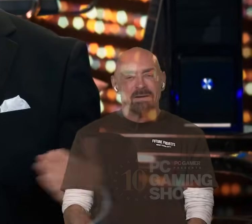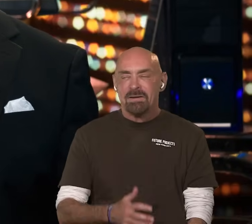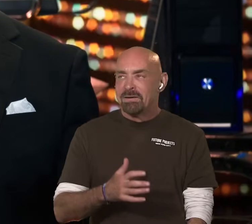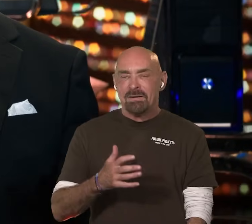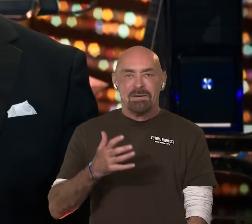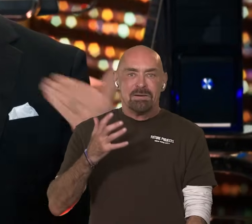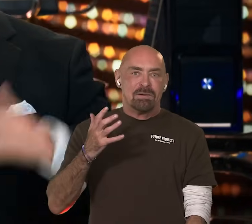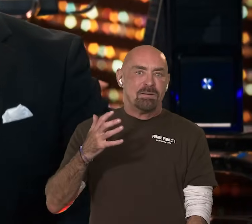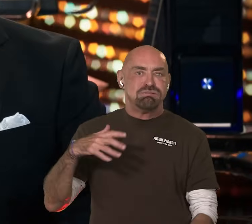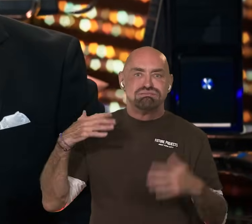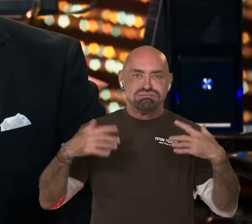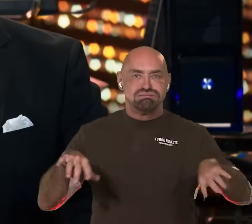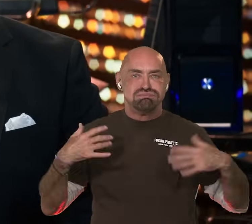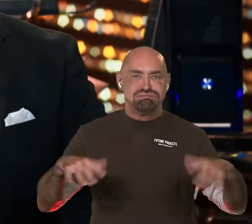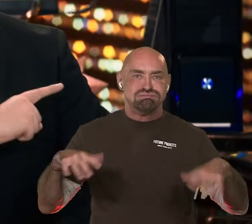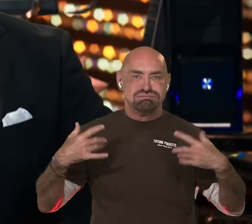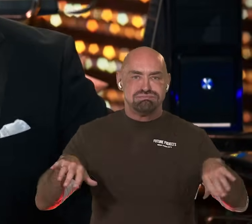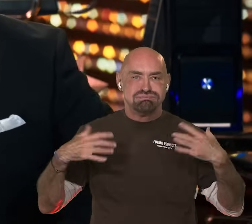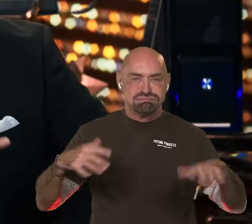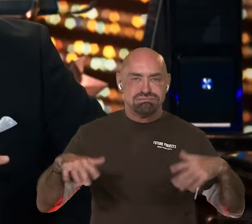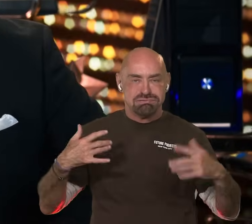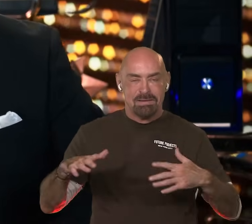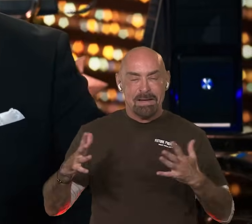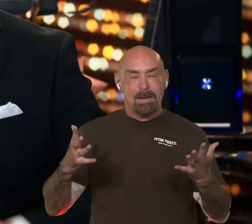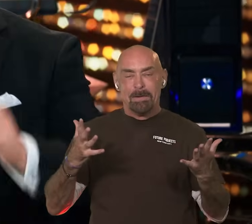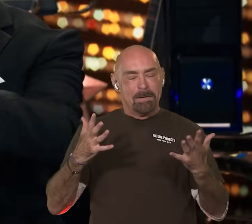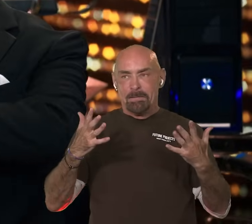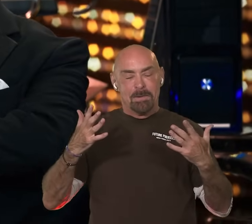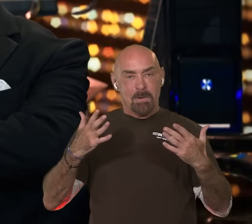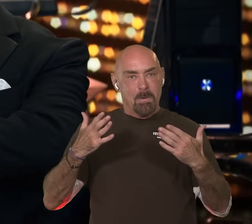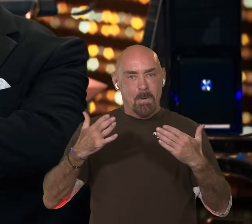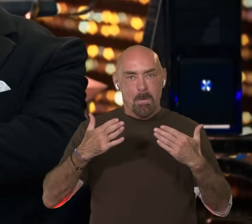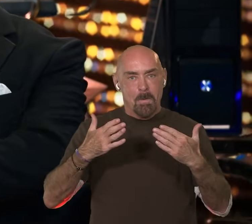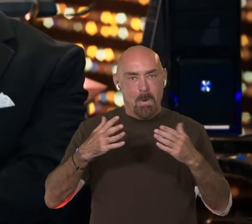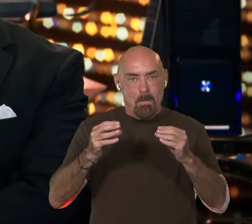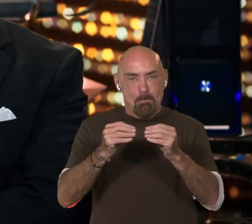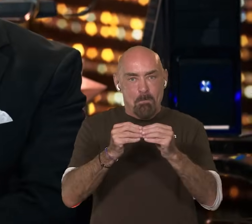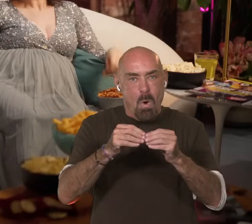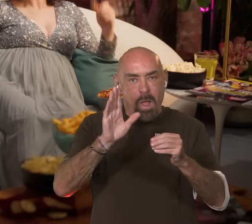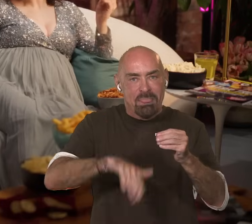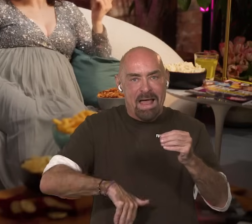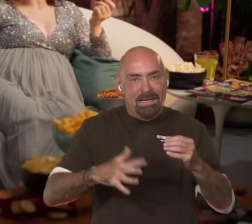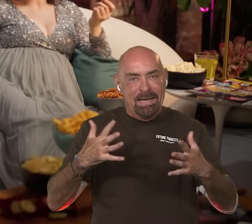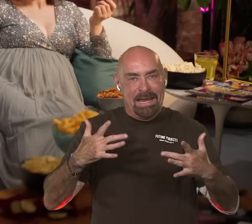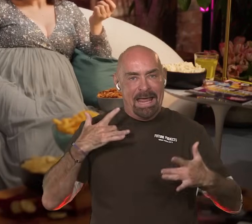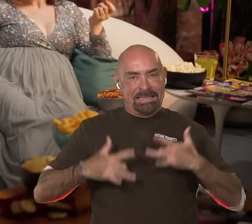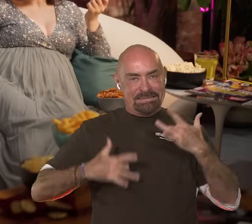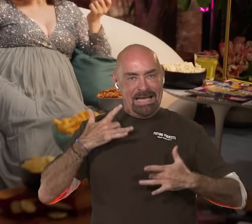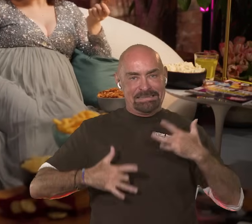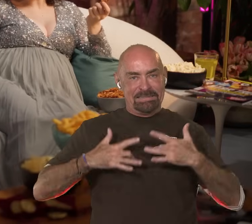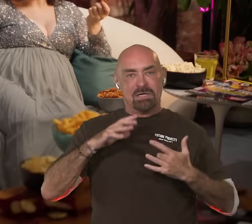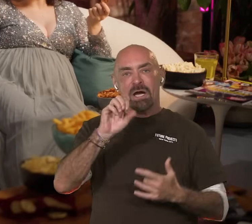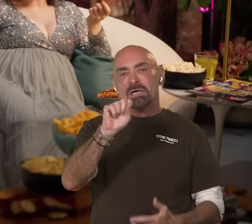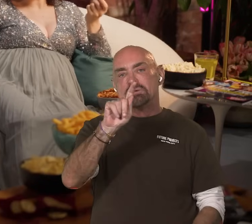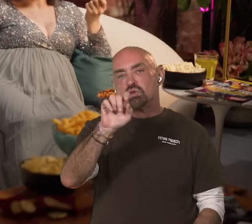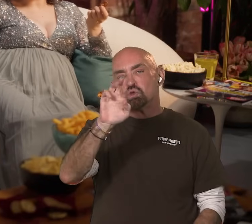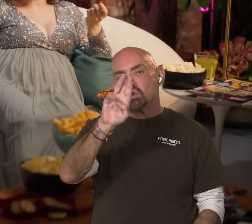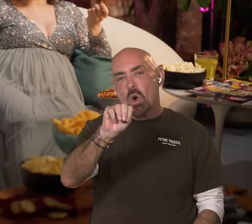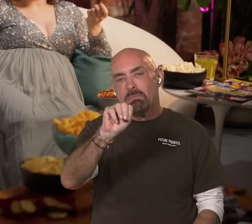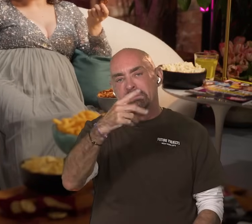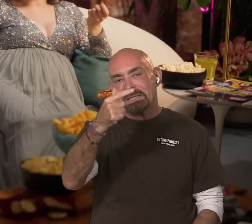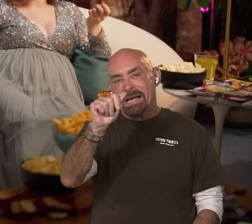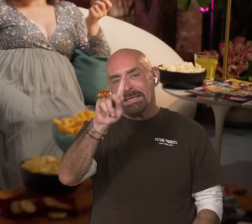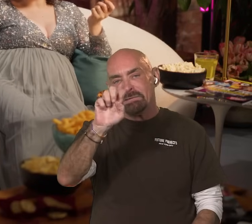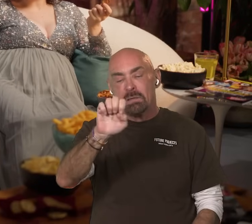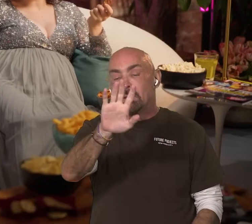Well, douse me in ethereal light and mine my minerals. I am beyond excited for Stormgate. Hey Sean, if you're excited for